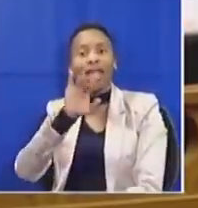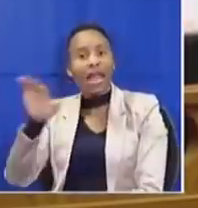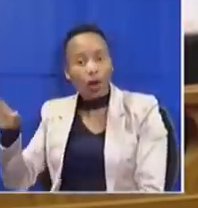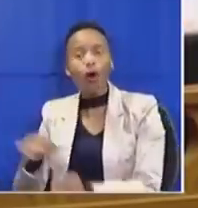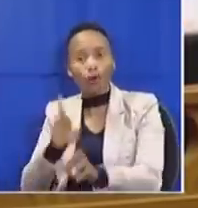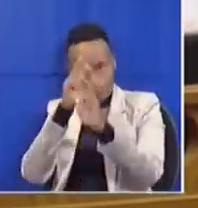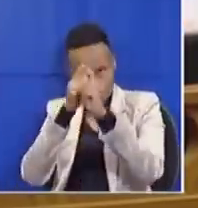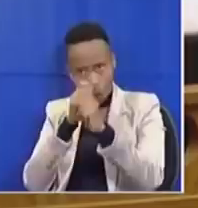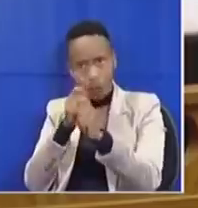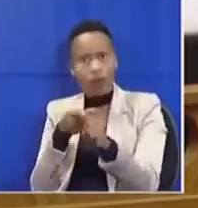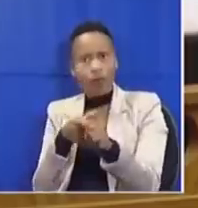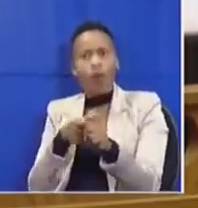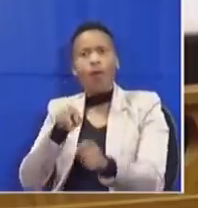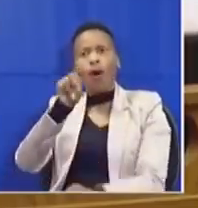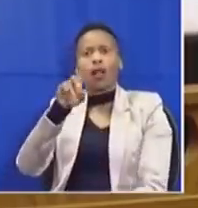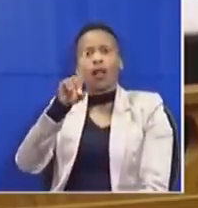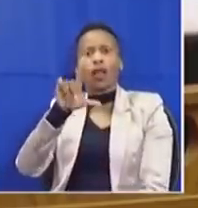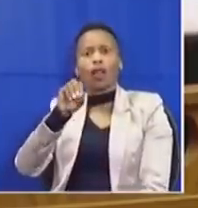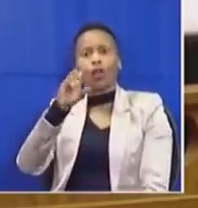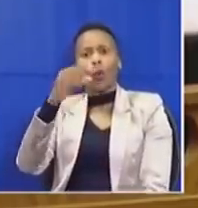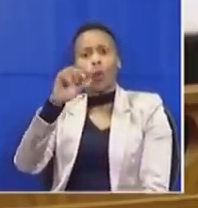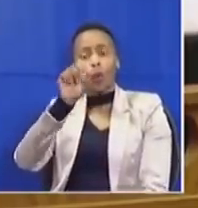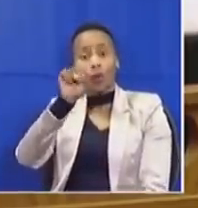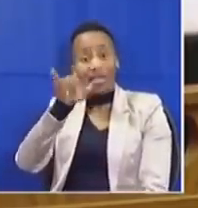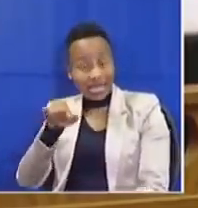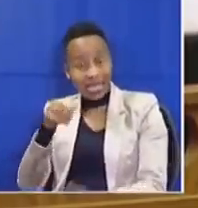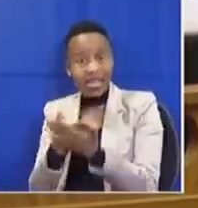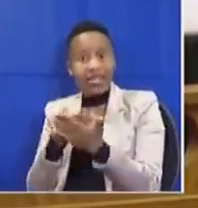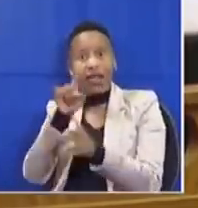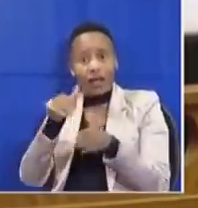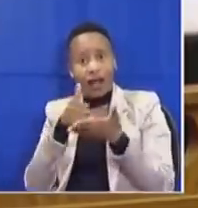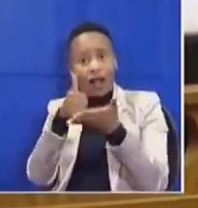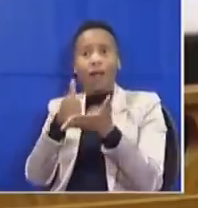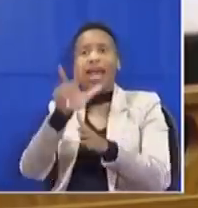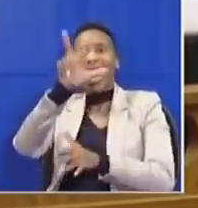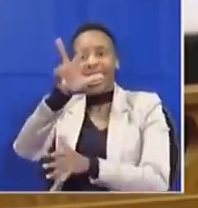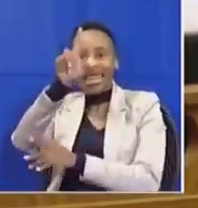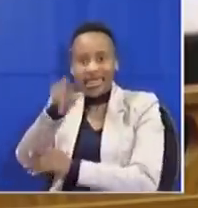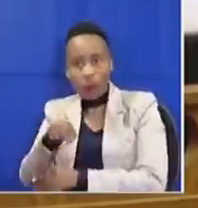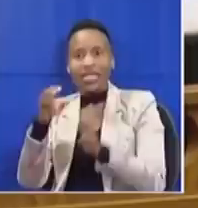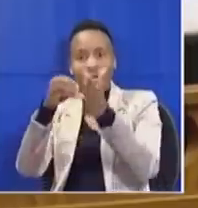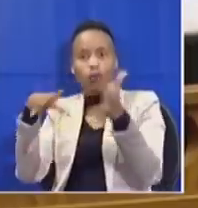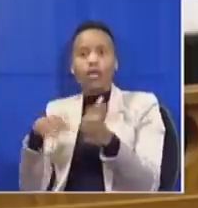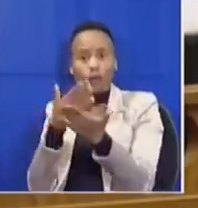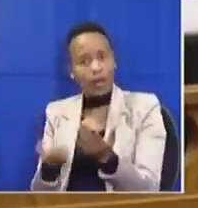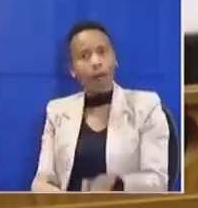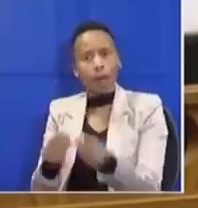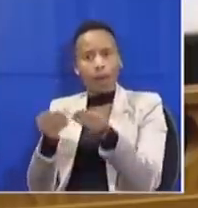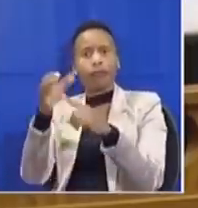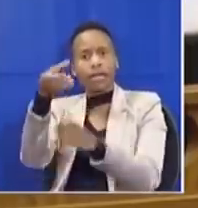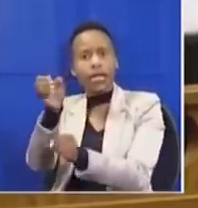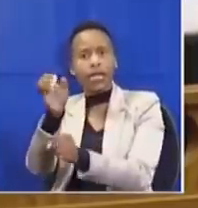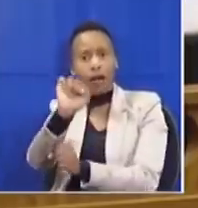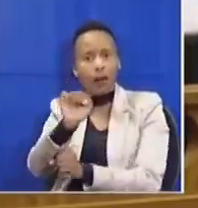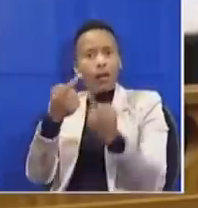have funded 8,000 students to obtain a degree. 8,000 students. But that